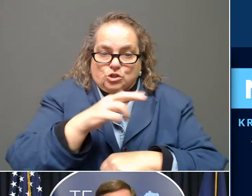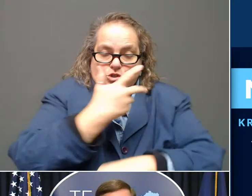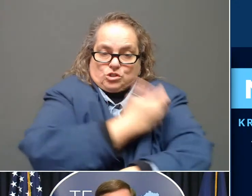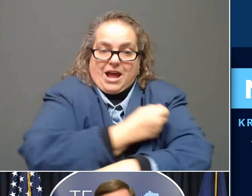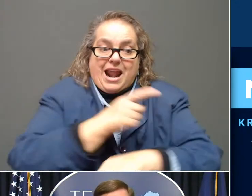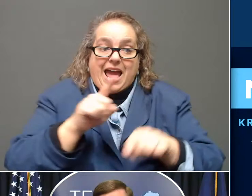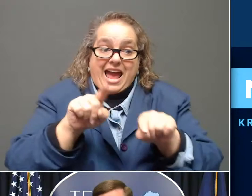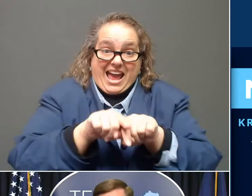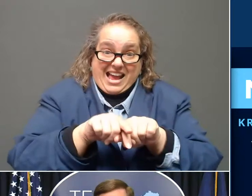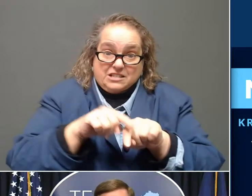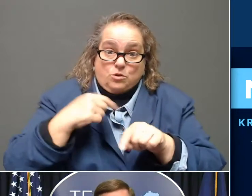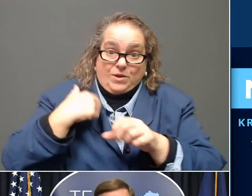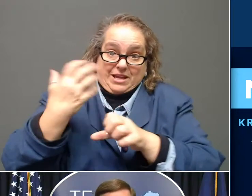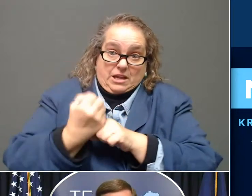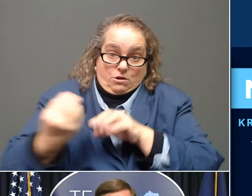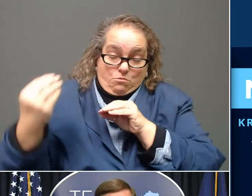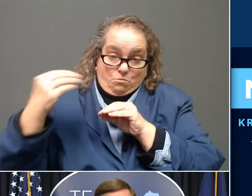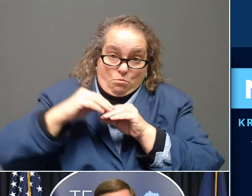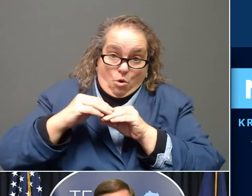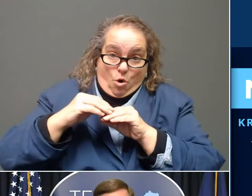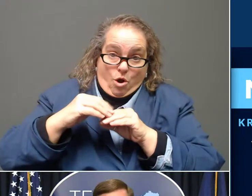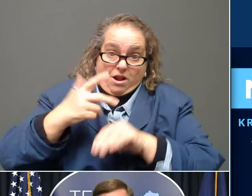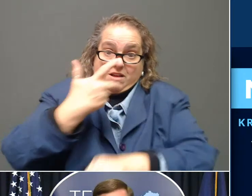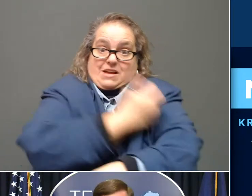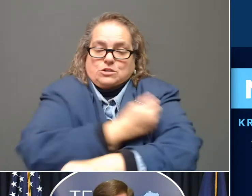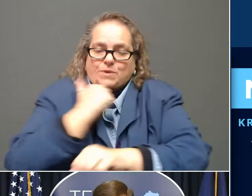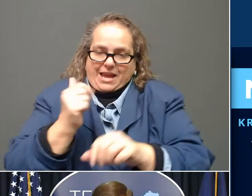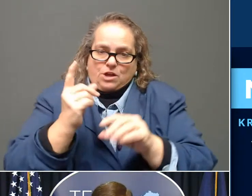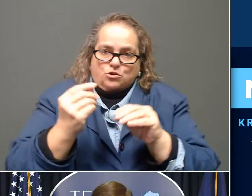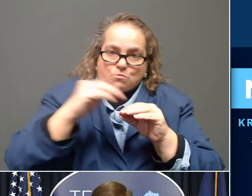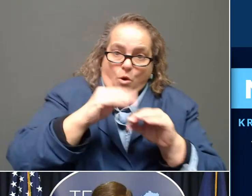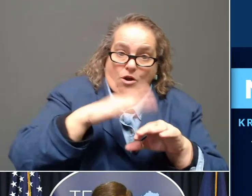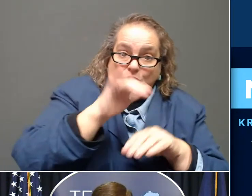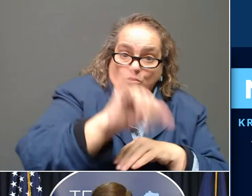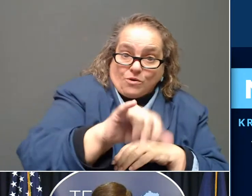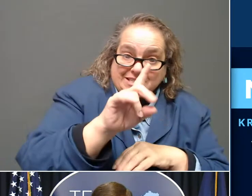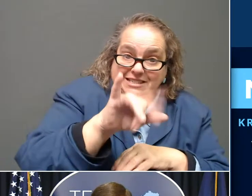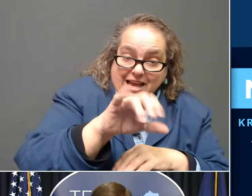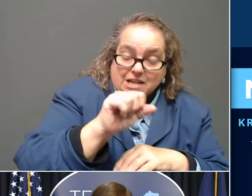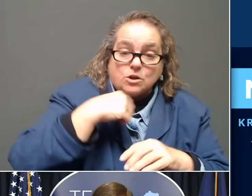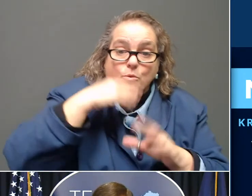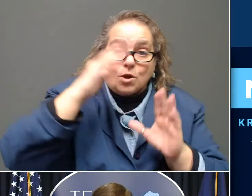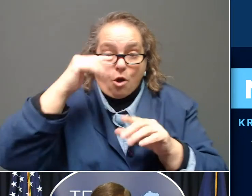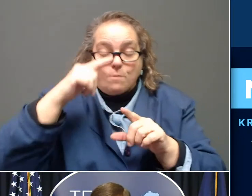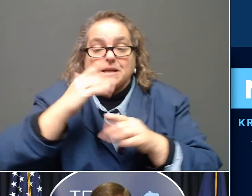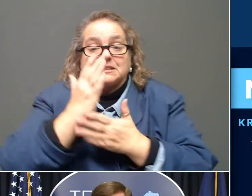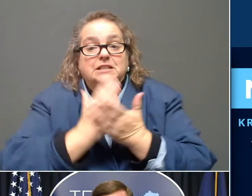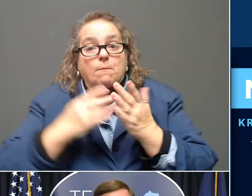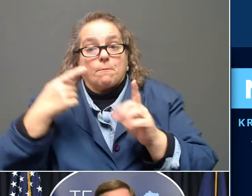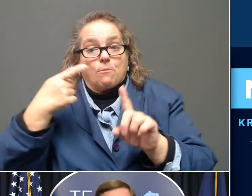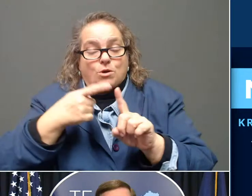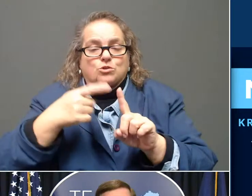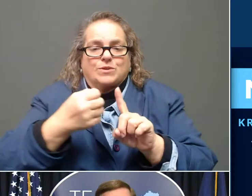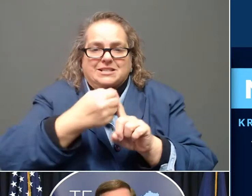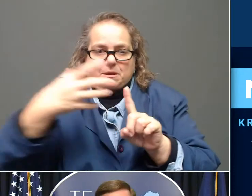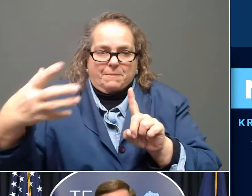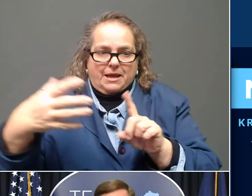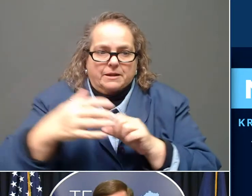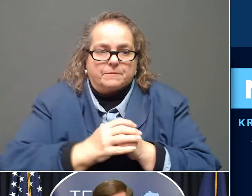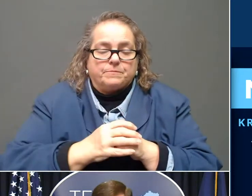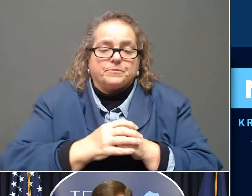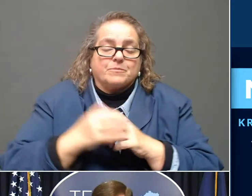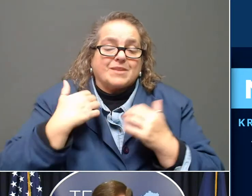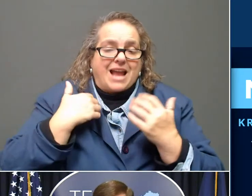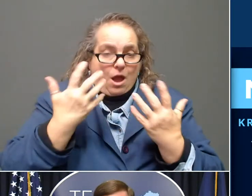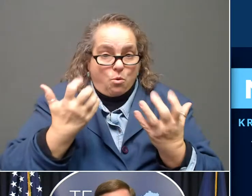On the first piece, those are the days that it will operate every week moving forward. So it's not just a couple of days.